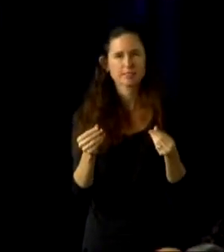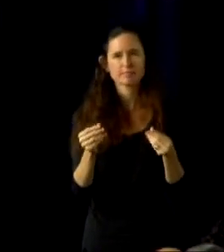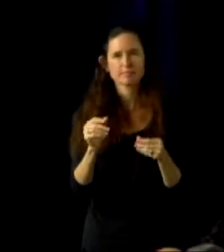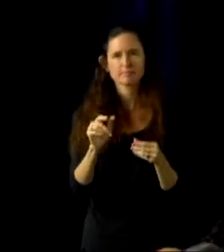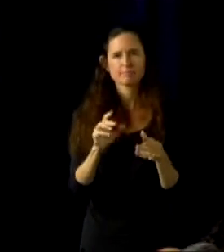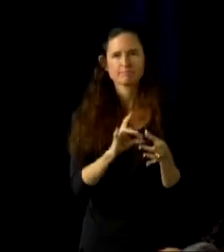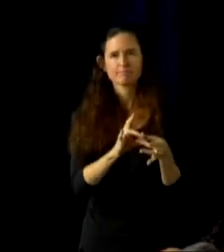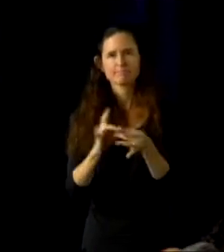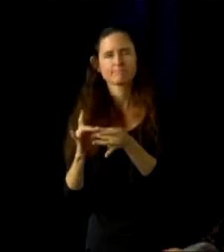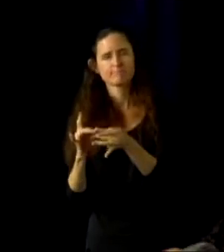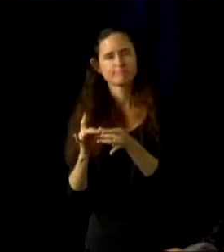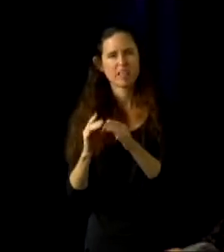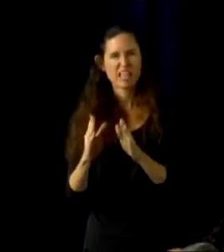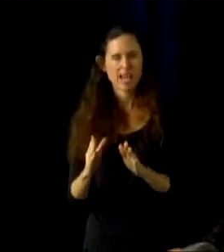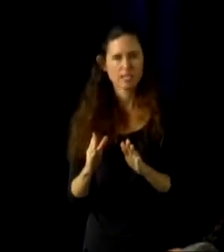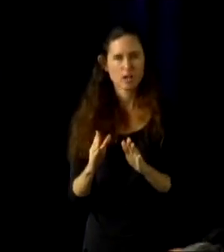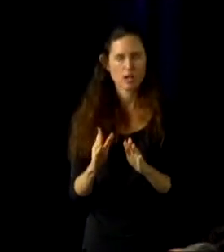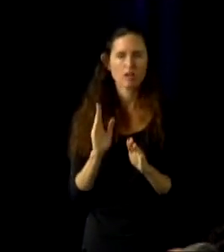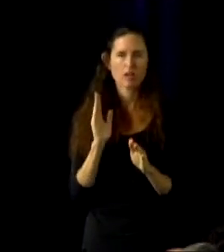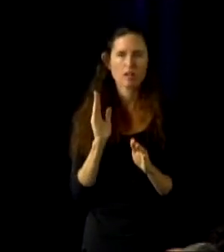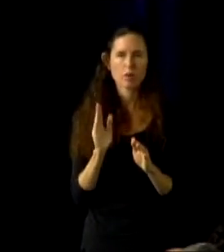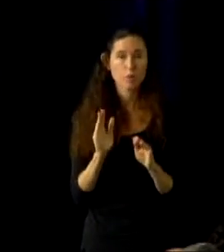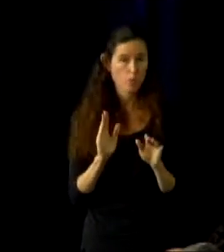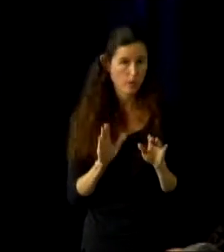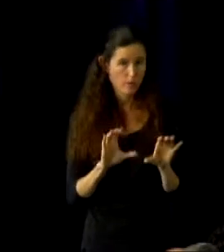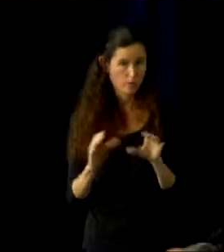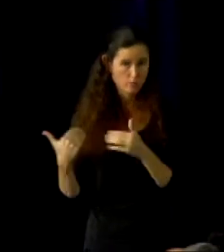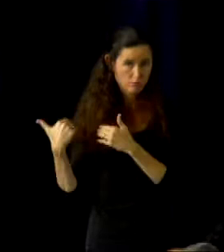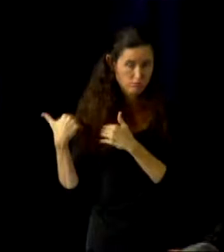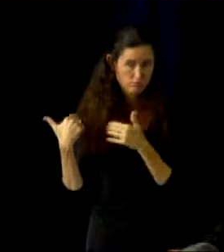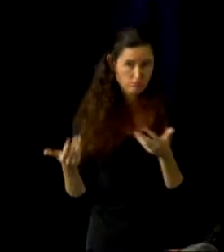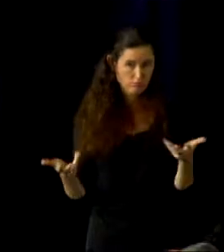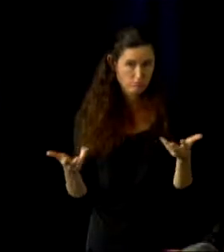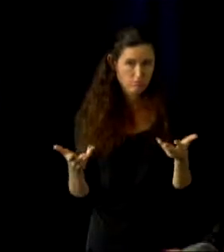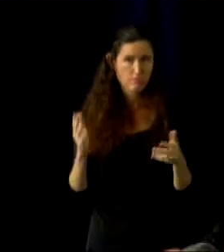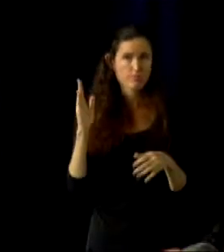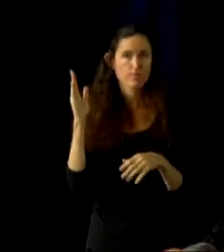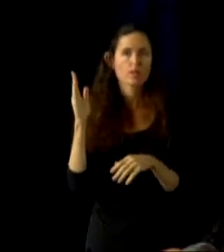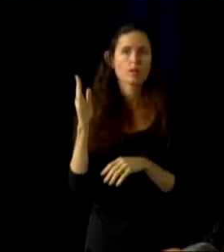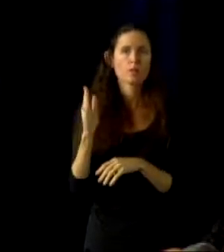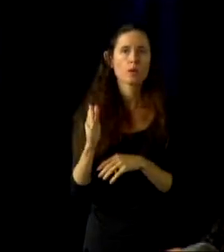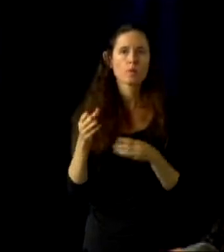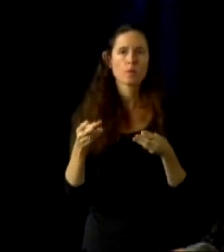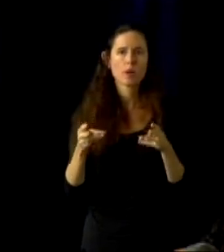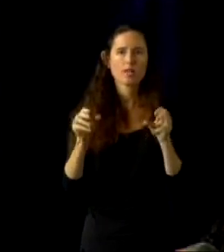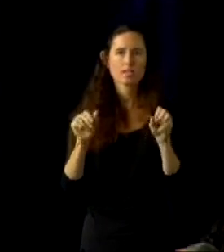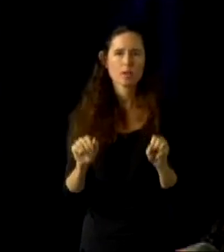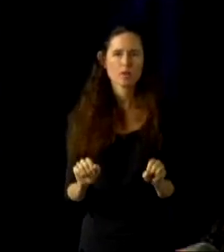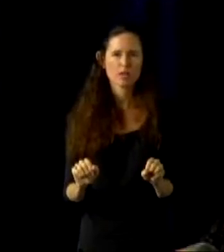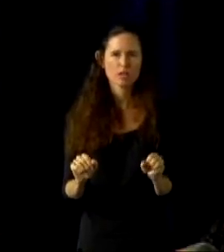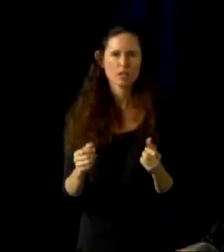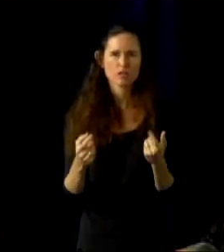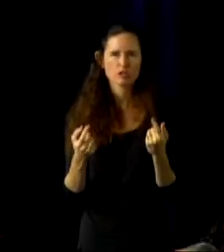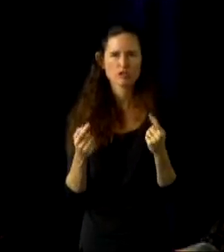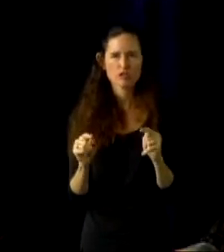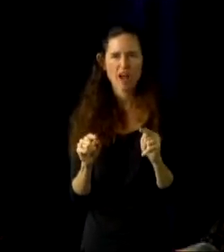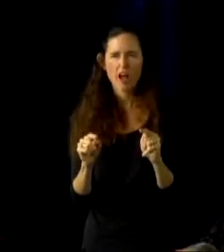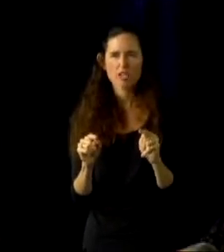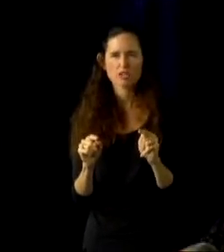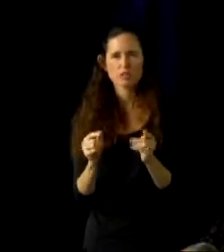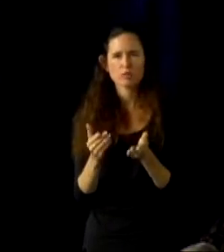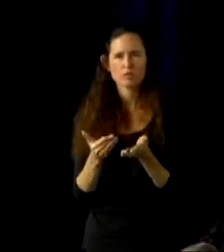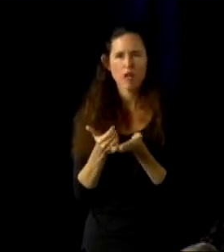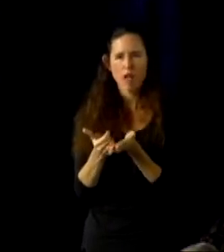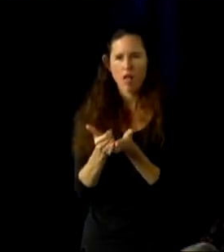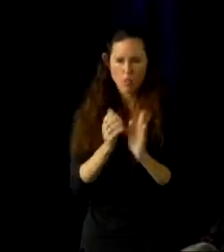campus liaison is going to do, one at each of our locations, is going to be ways to pull together campus ideas